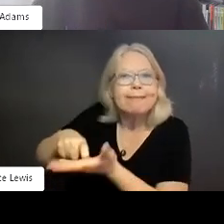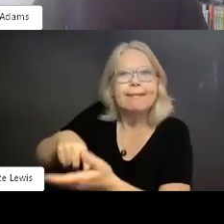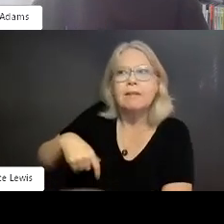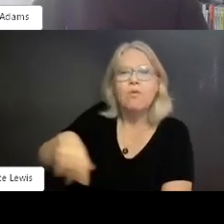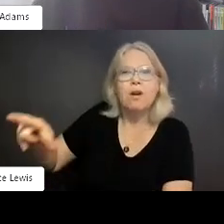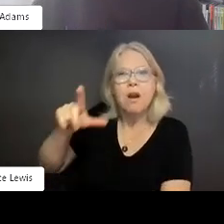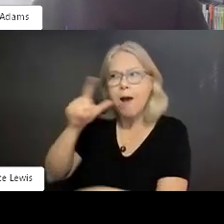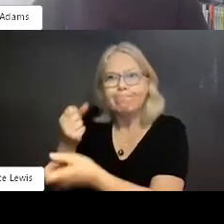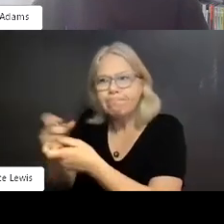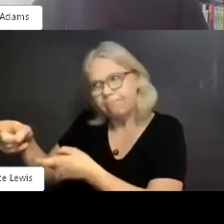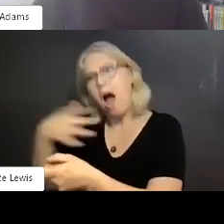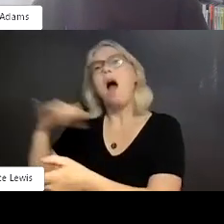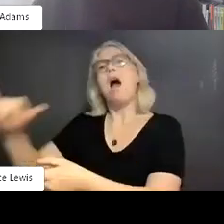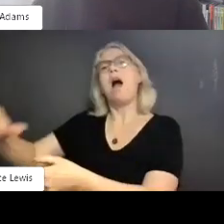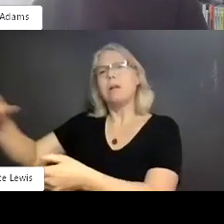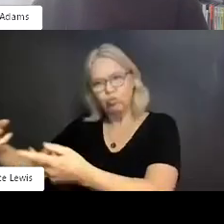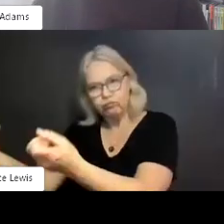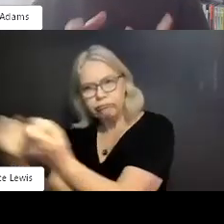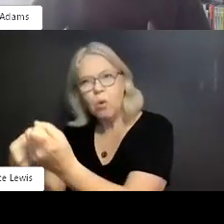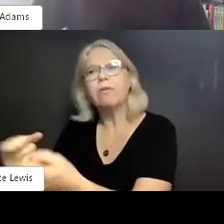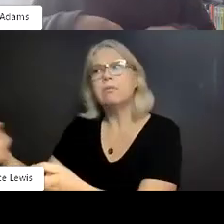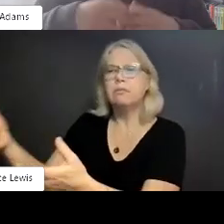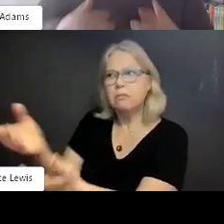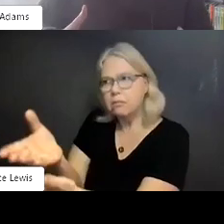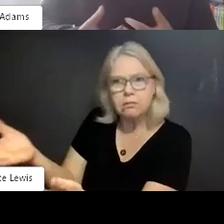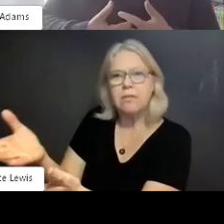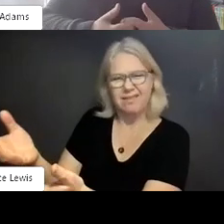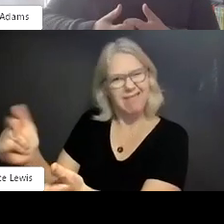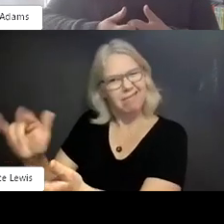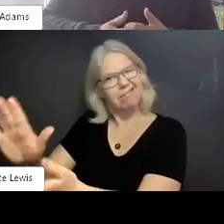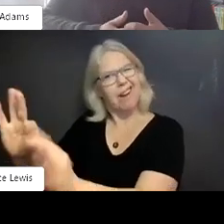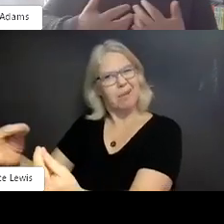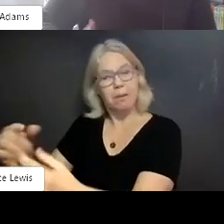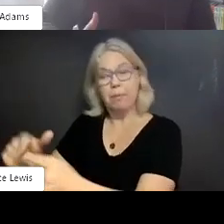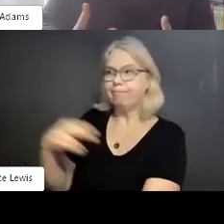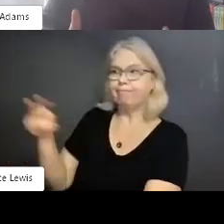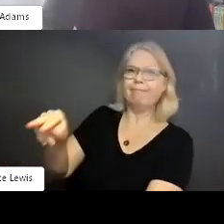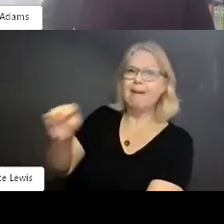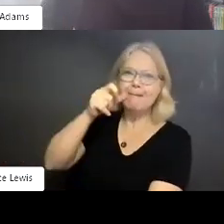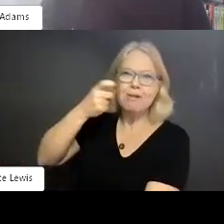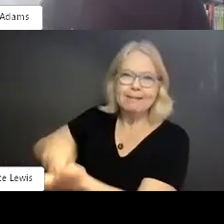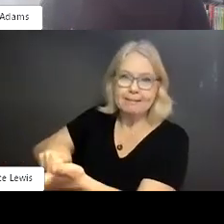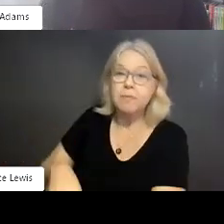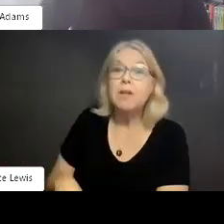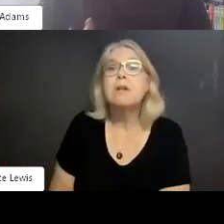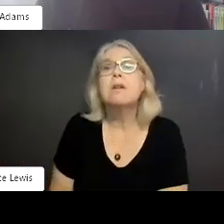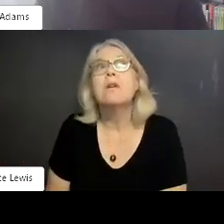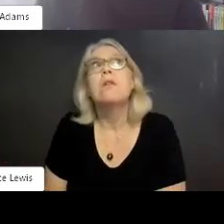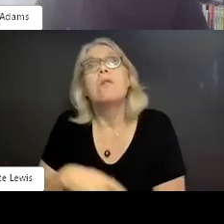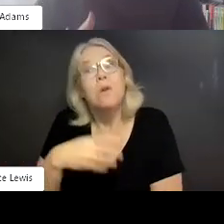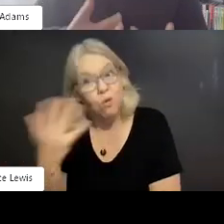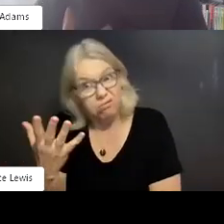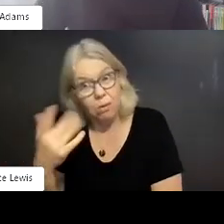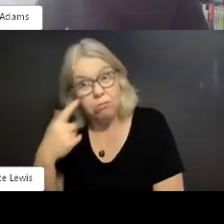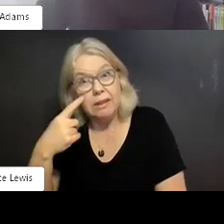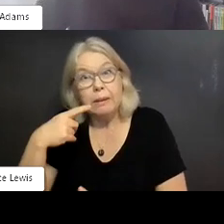for a 2S person living with dementia. And this is especially true when we look at something called a power of attorney. So a power of attorney